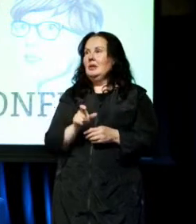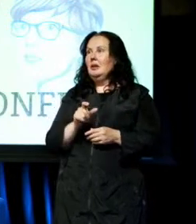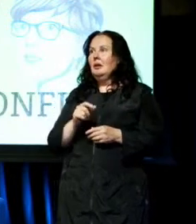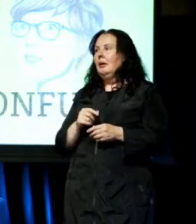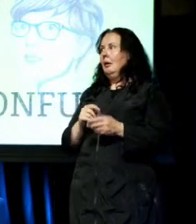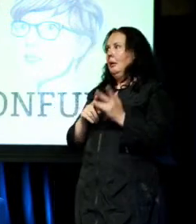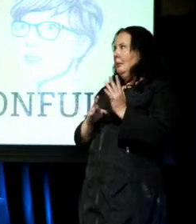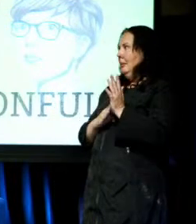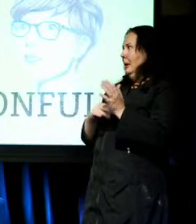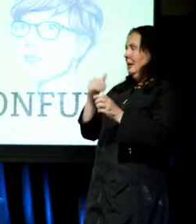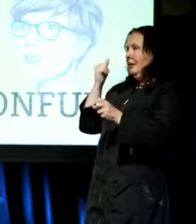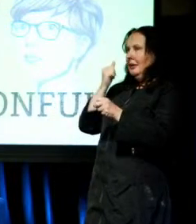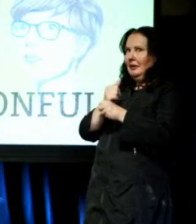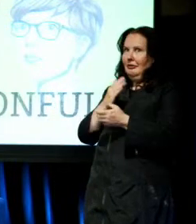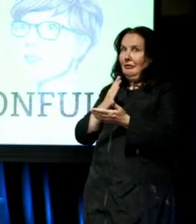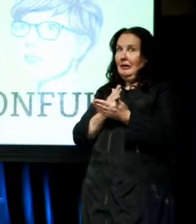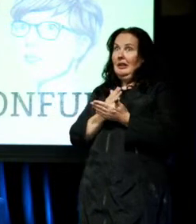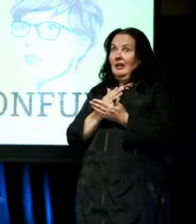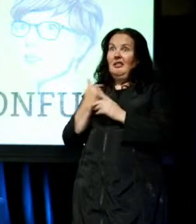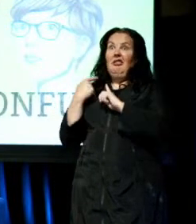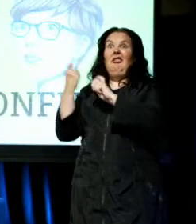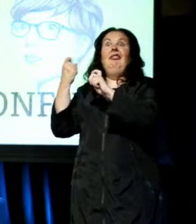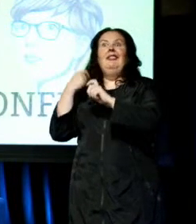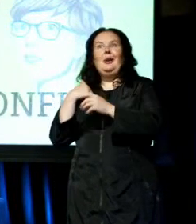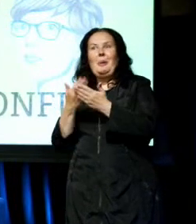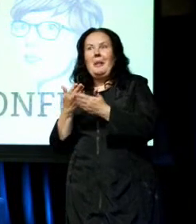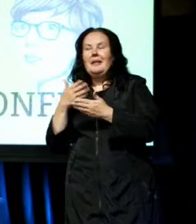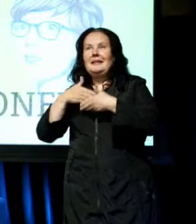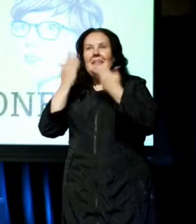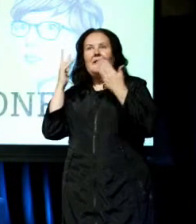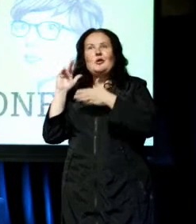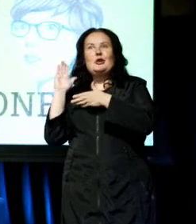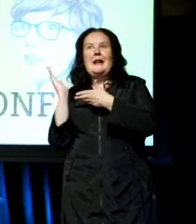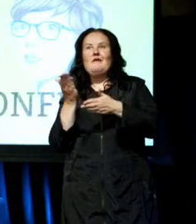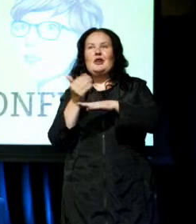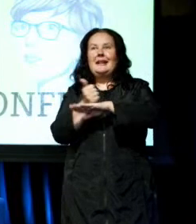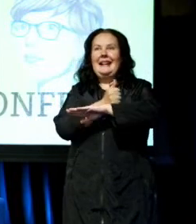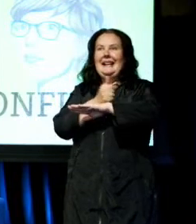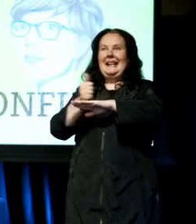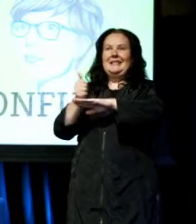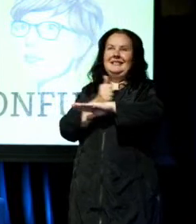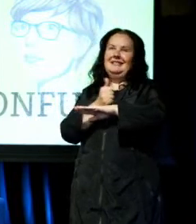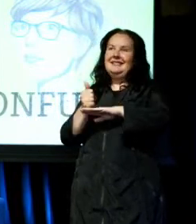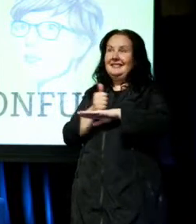I got promoted on the day, so... You black swaned him?